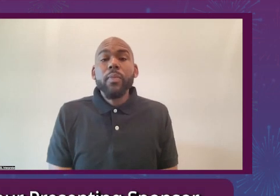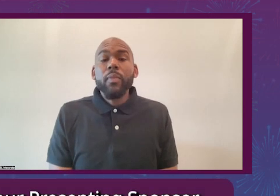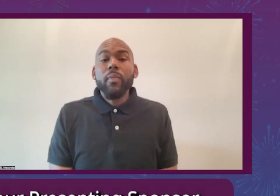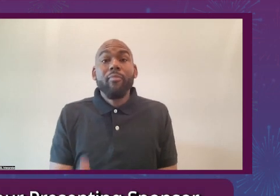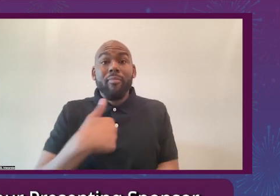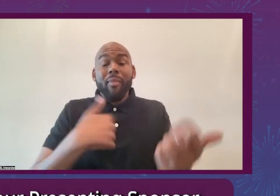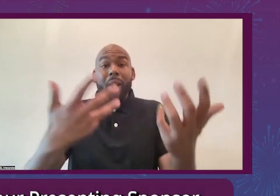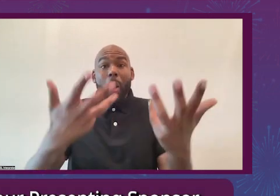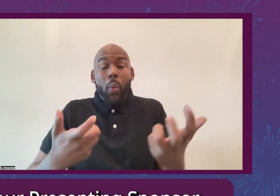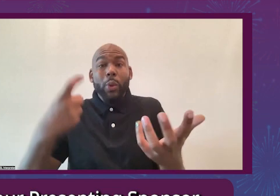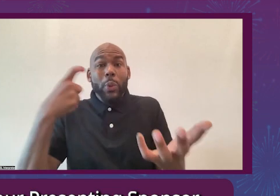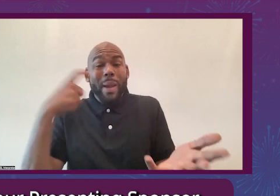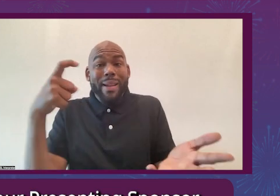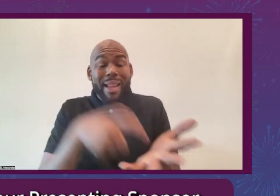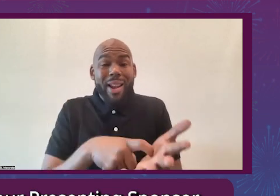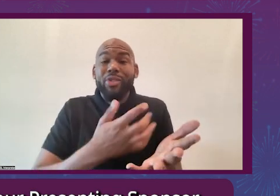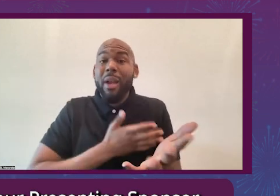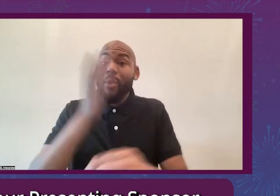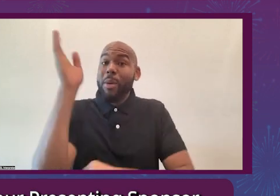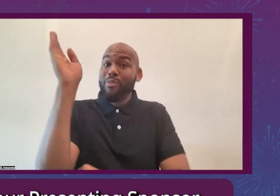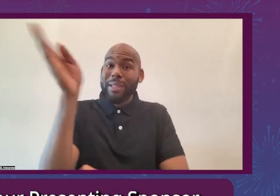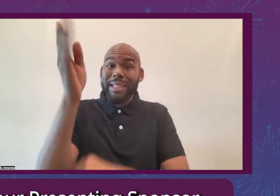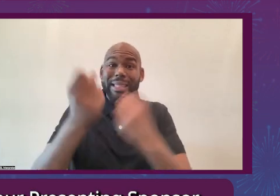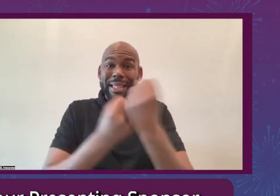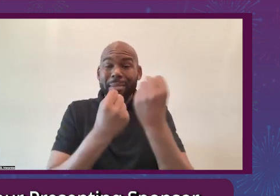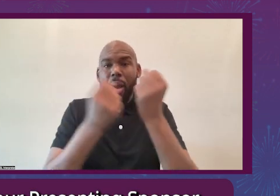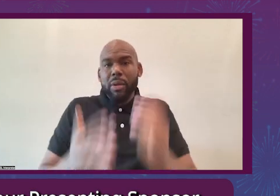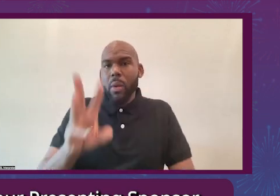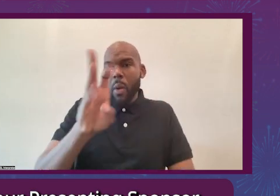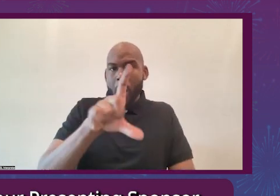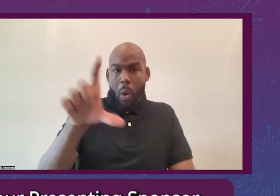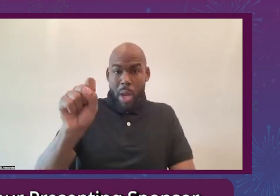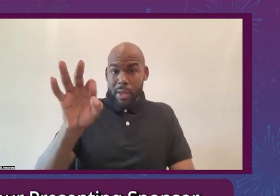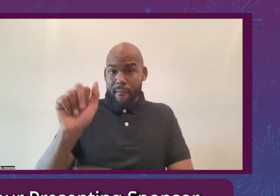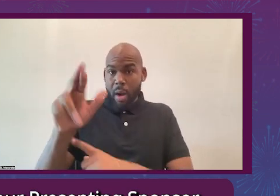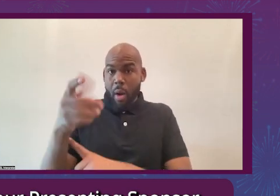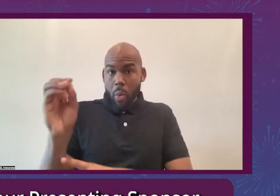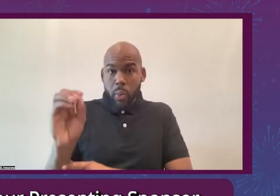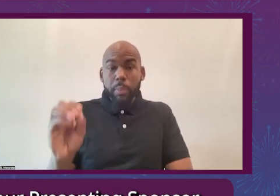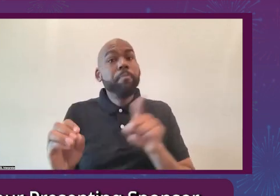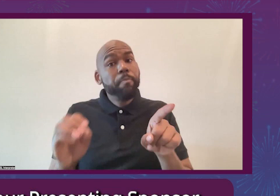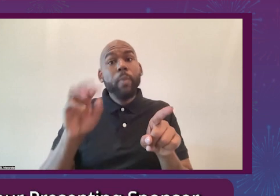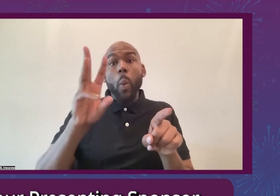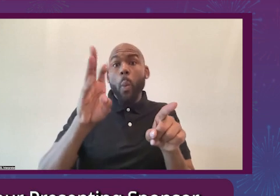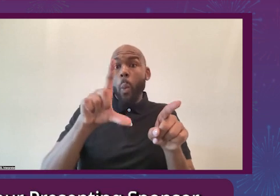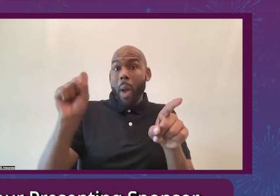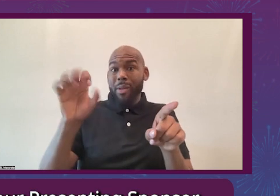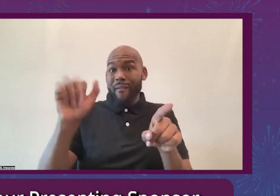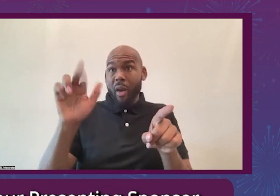to acknowledge our presenting sponsor, Wells Fargo. Wells has